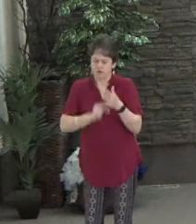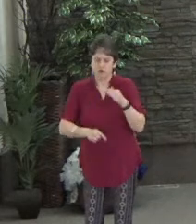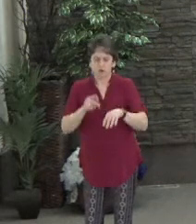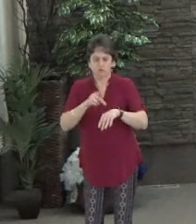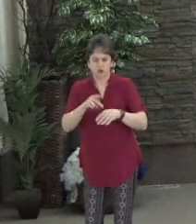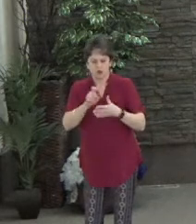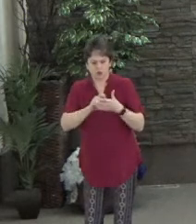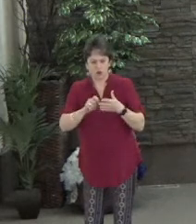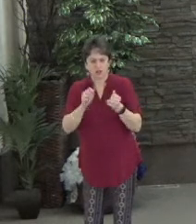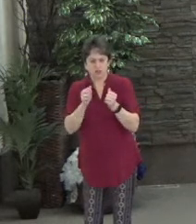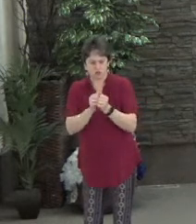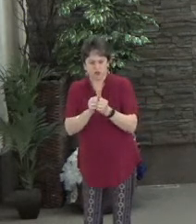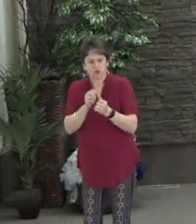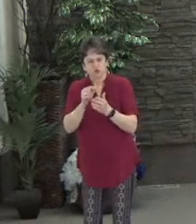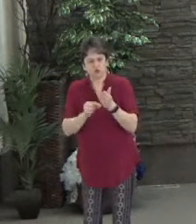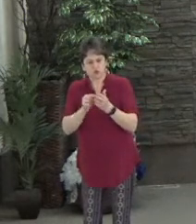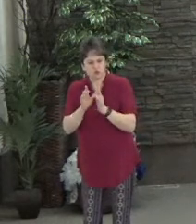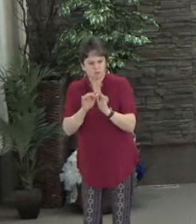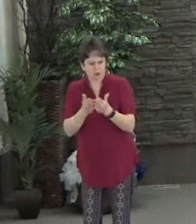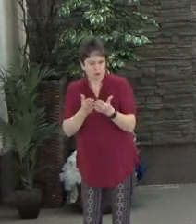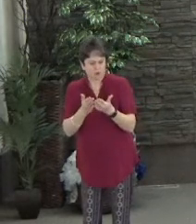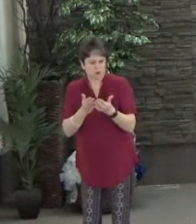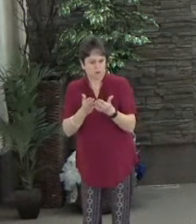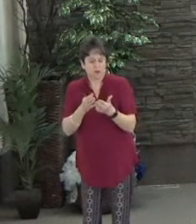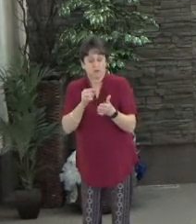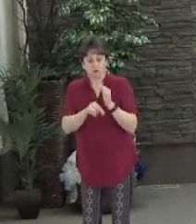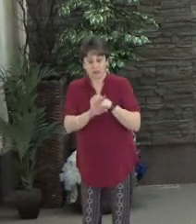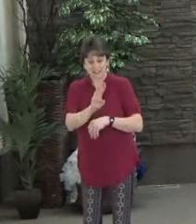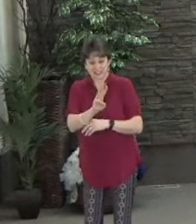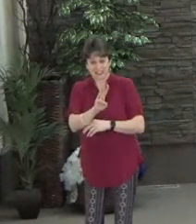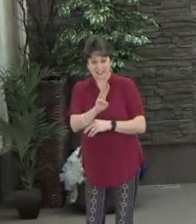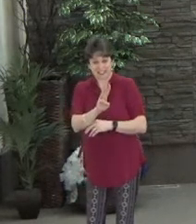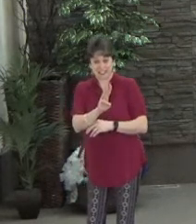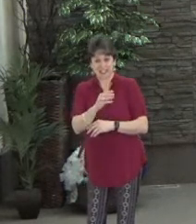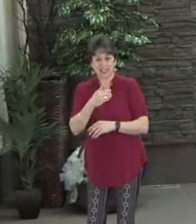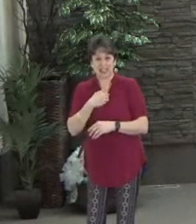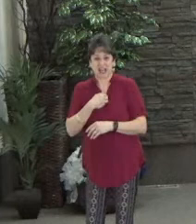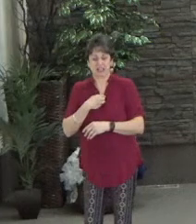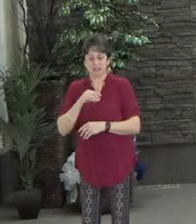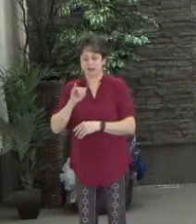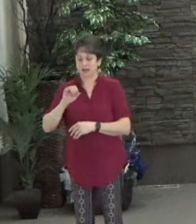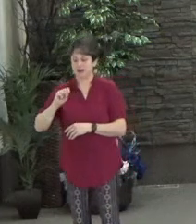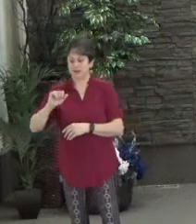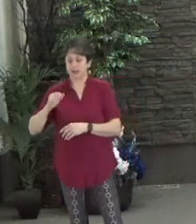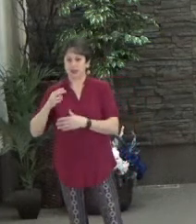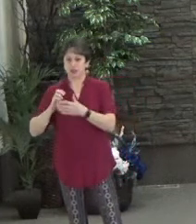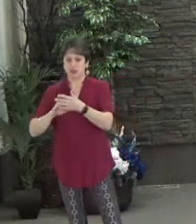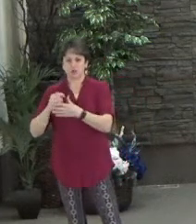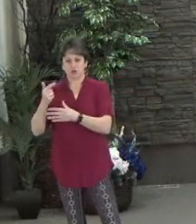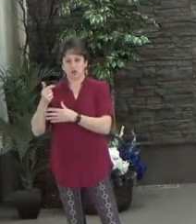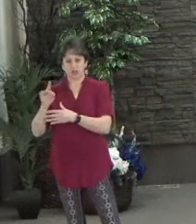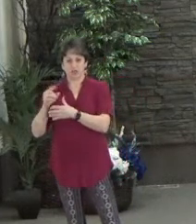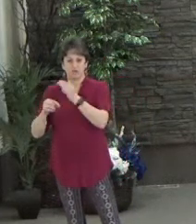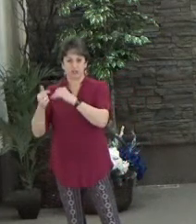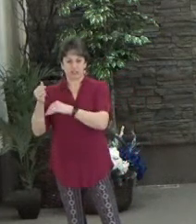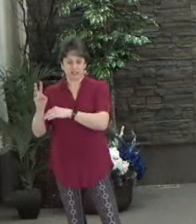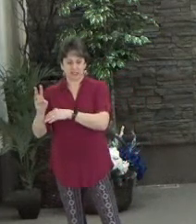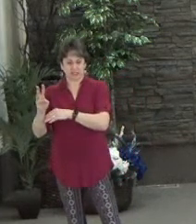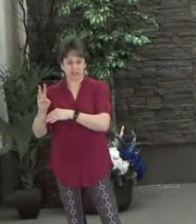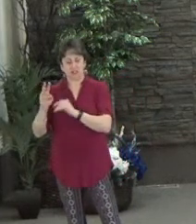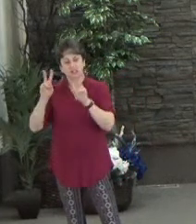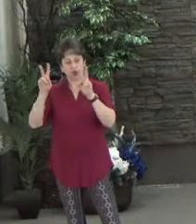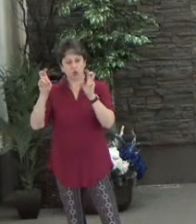writes with some Scripture in mind. In verse 6, he has Isaiah 28:16 in mind. He quotes